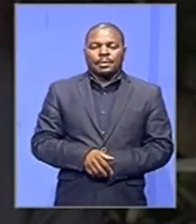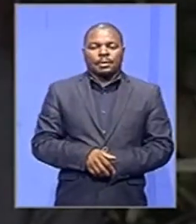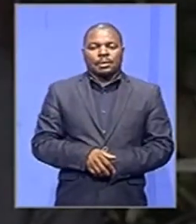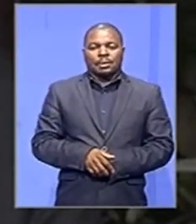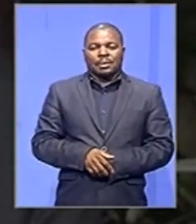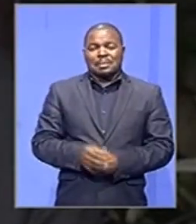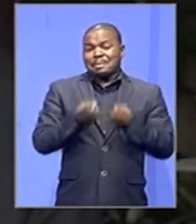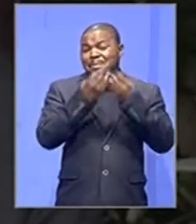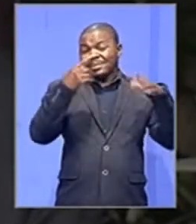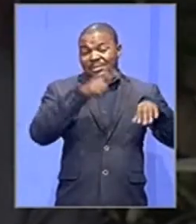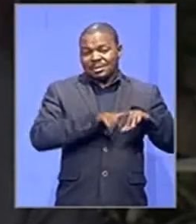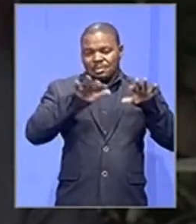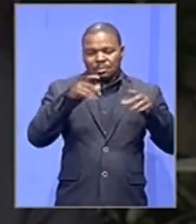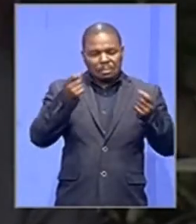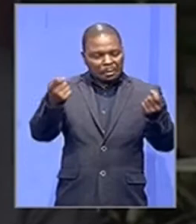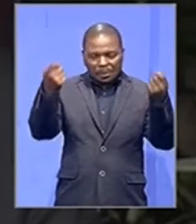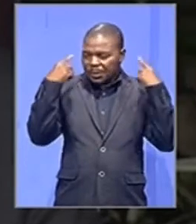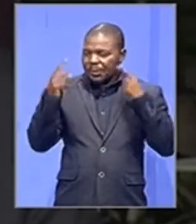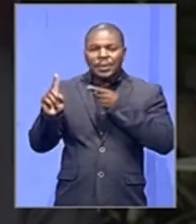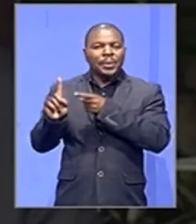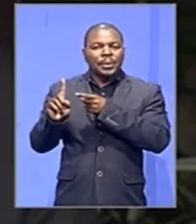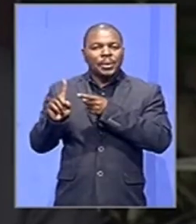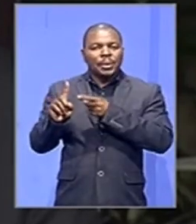often misunderstood due to this